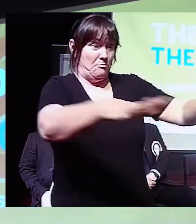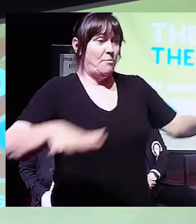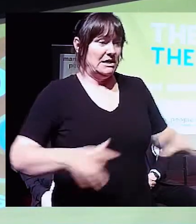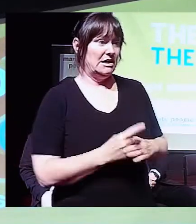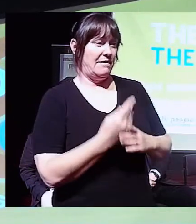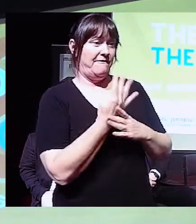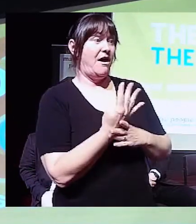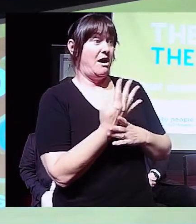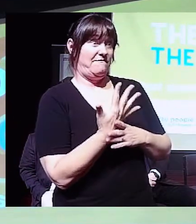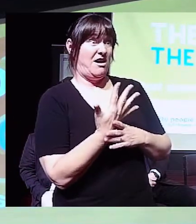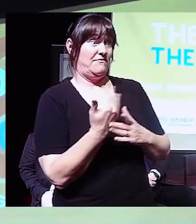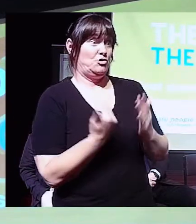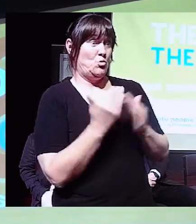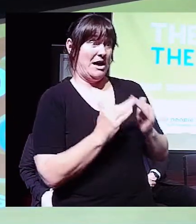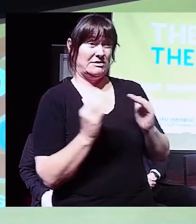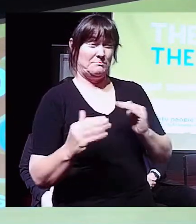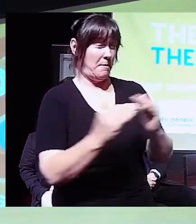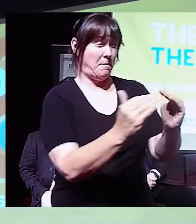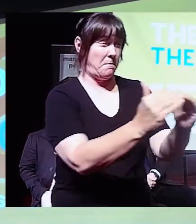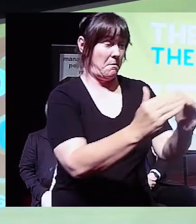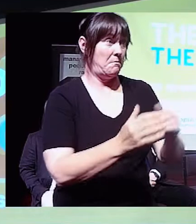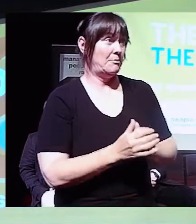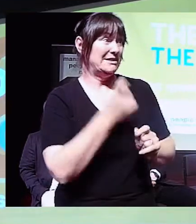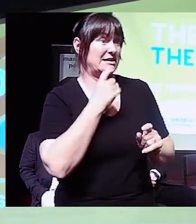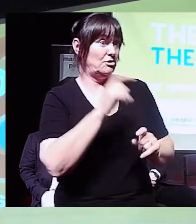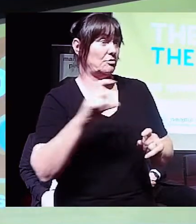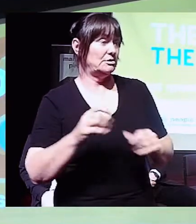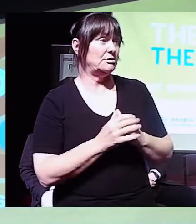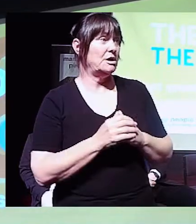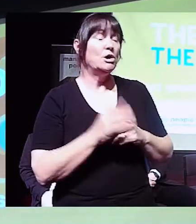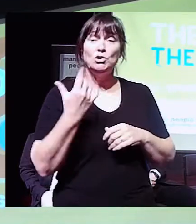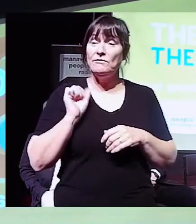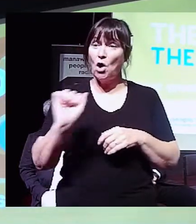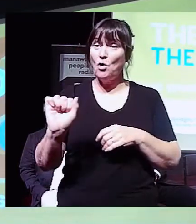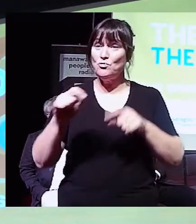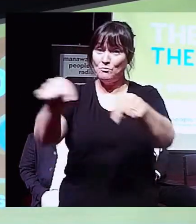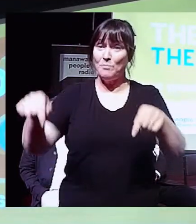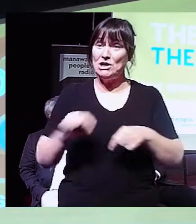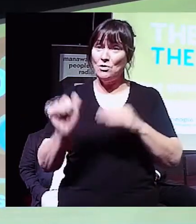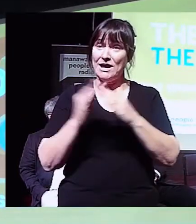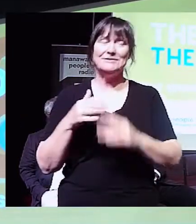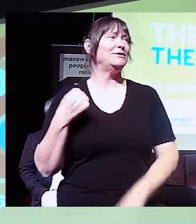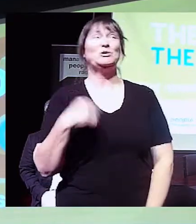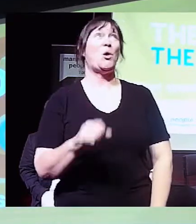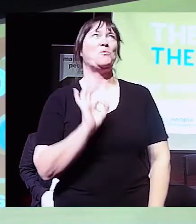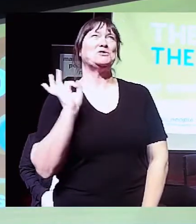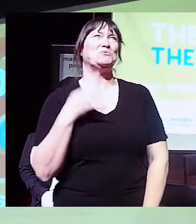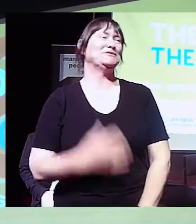in our community. Do you own any property, William? Oh, no, I don't, unsurprisingly.